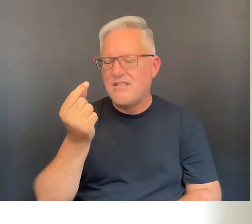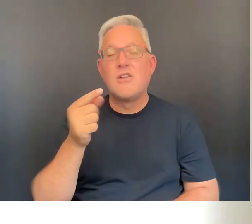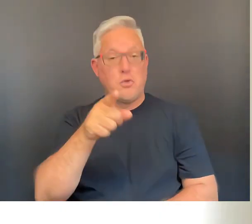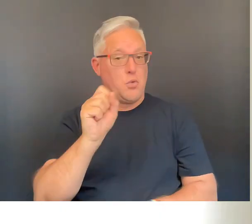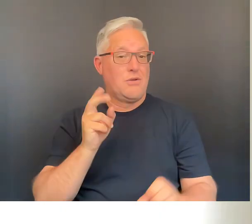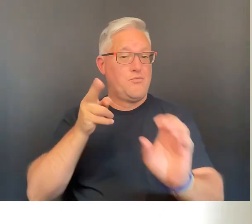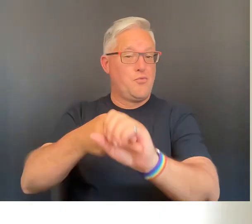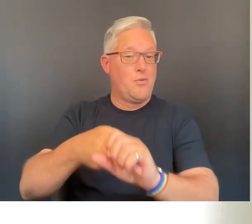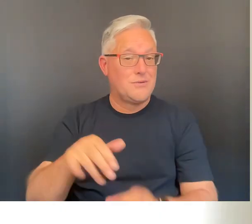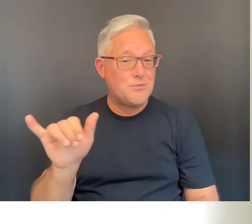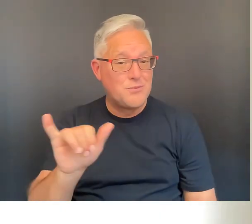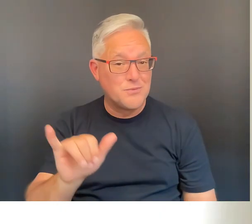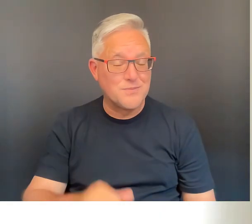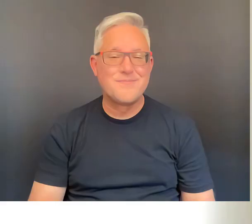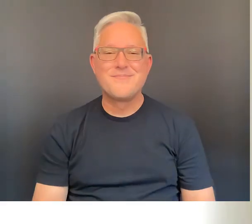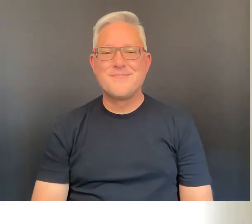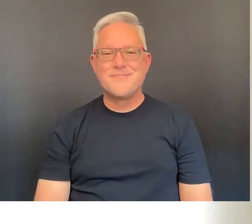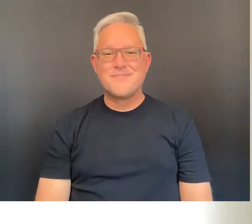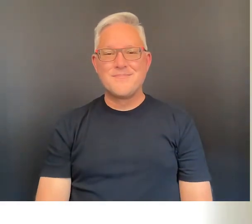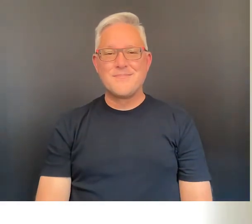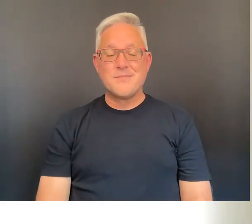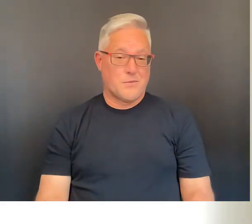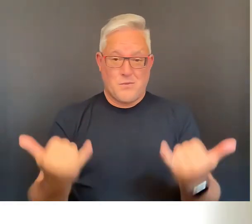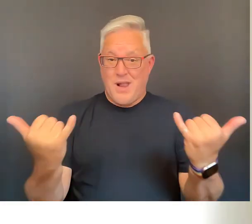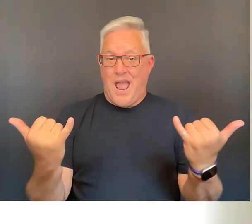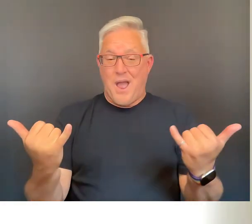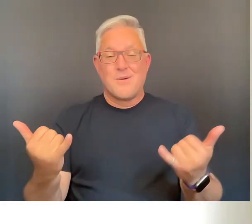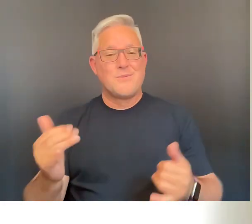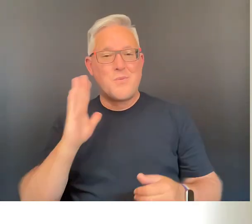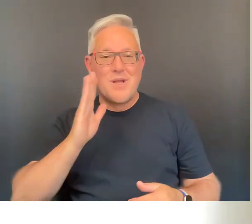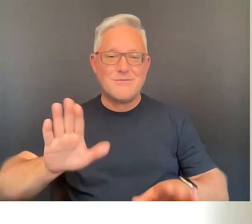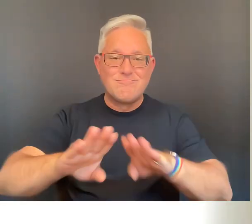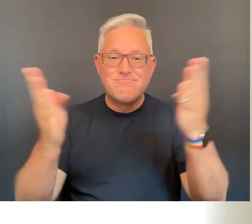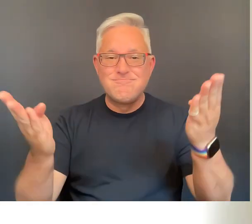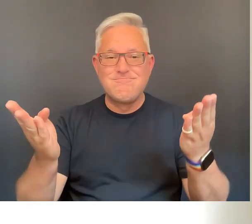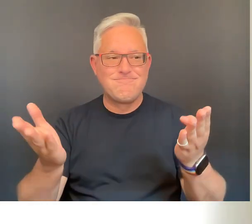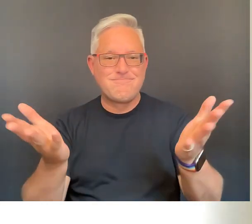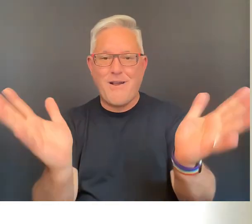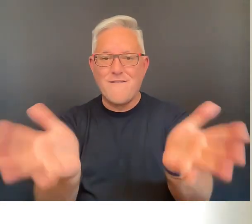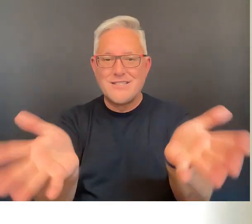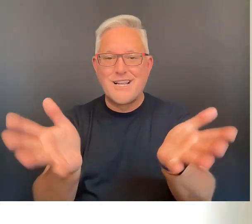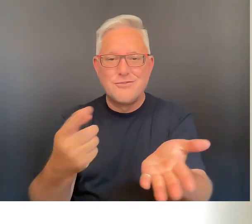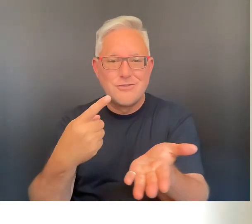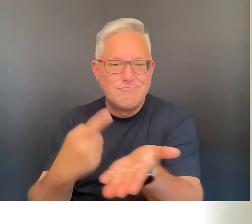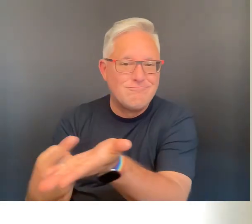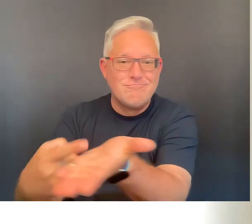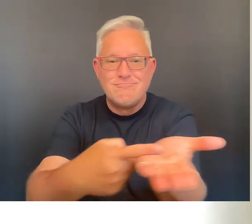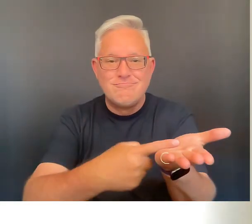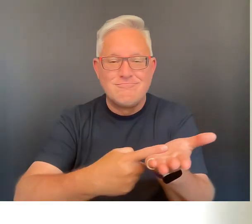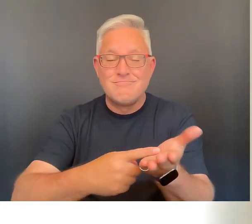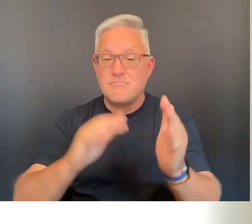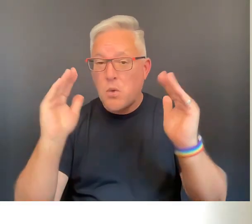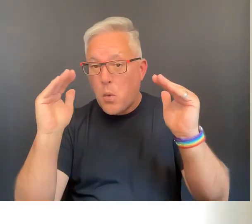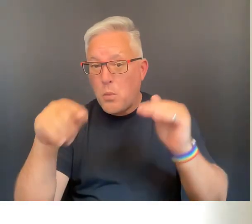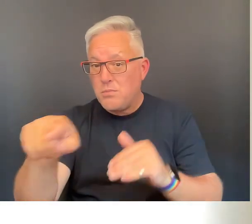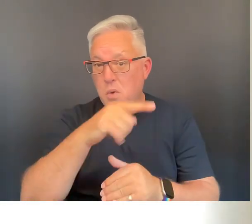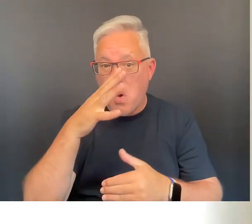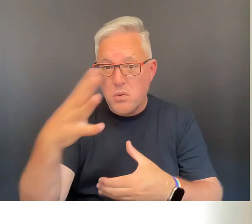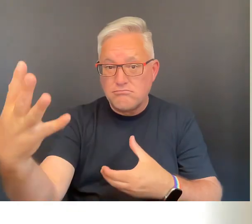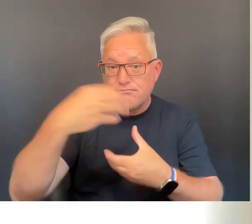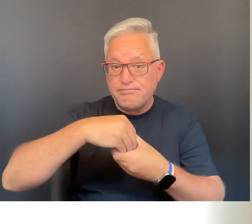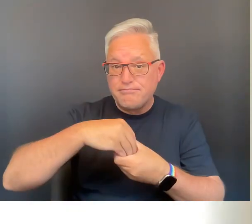join in. So we're going to have a conversation. So I hope that you'll